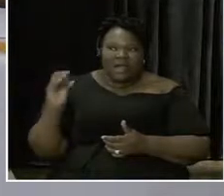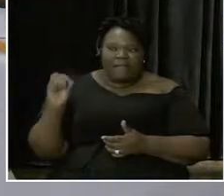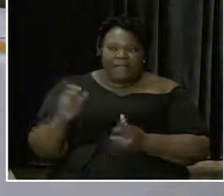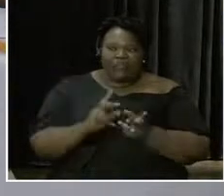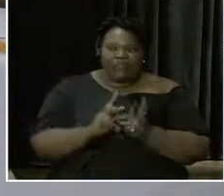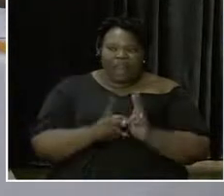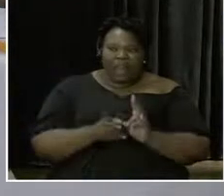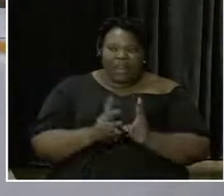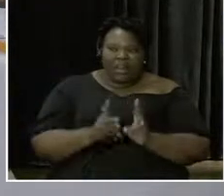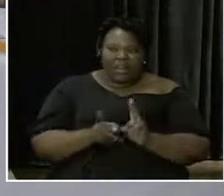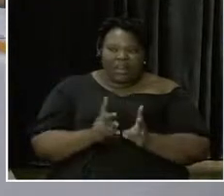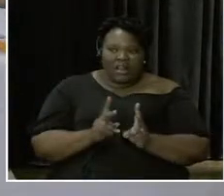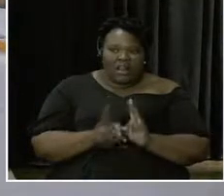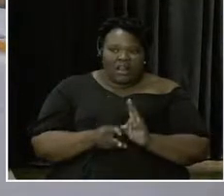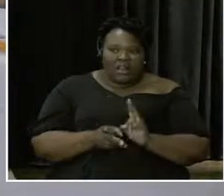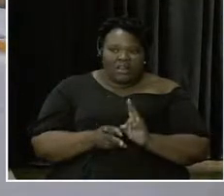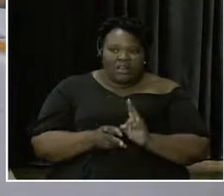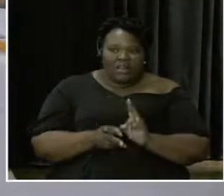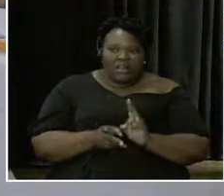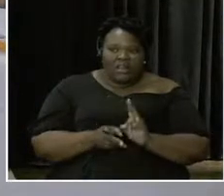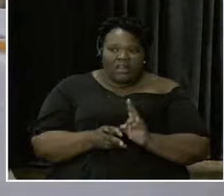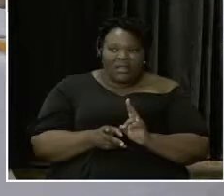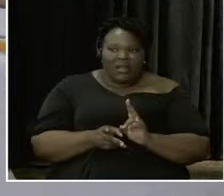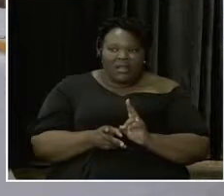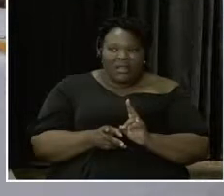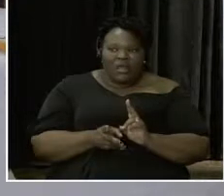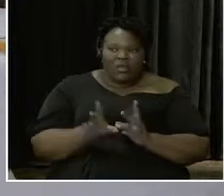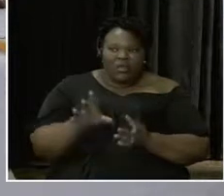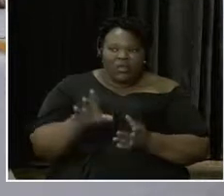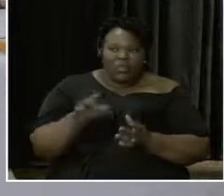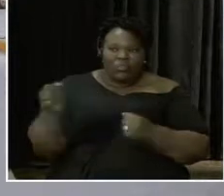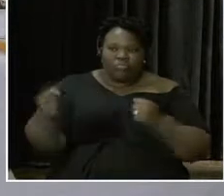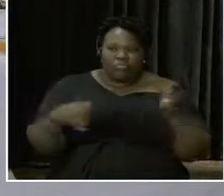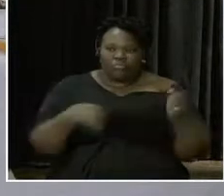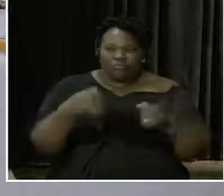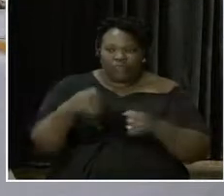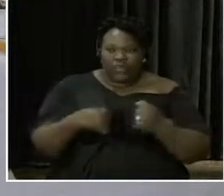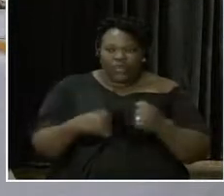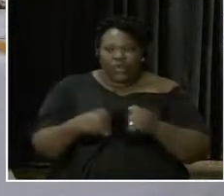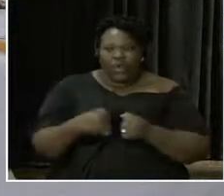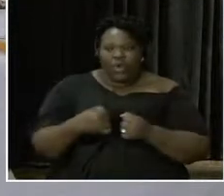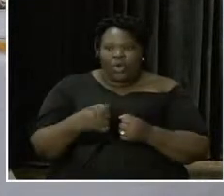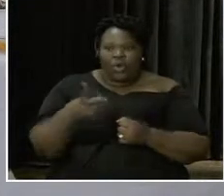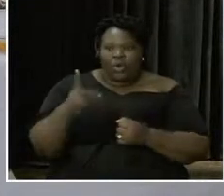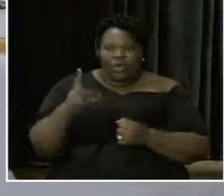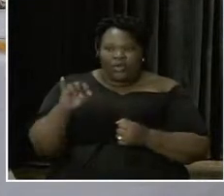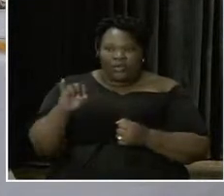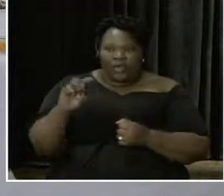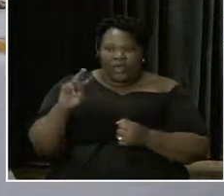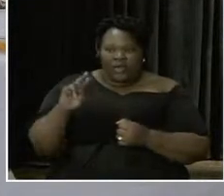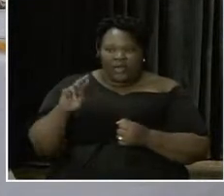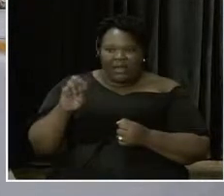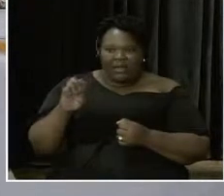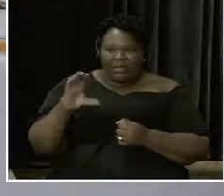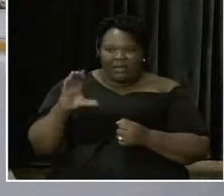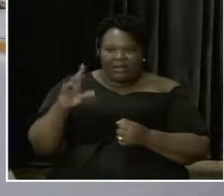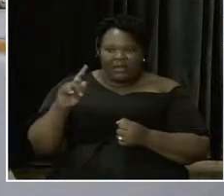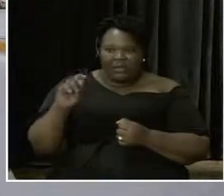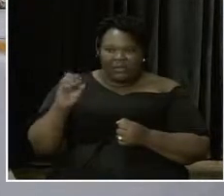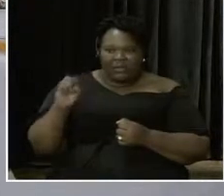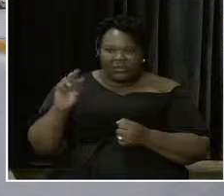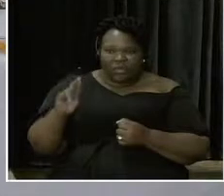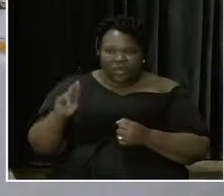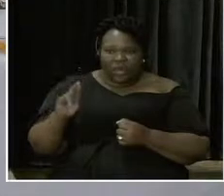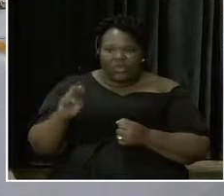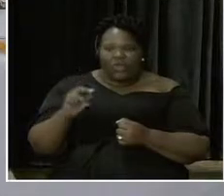12 on the appointment of directors to serve on Durban Point Waterfront Development Company,